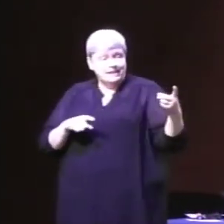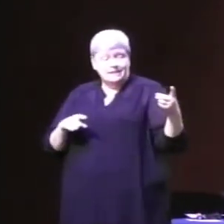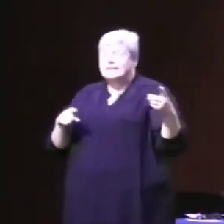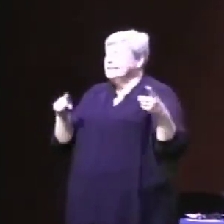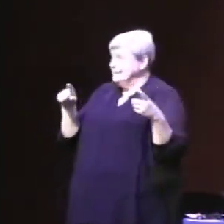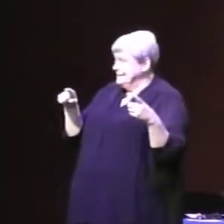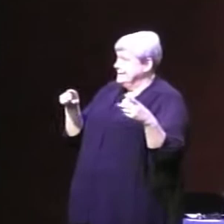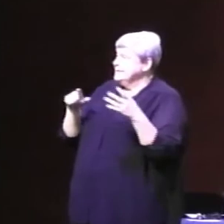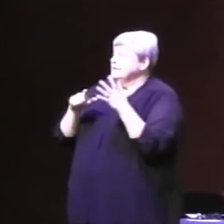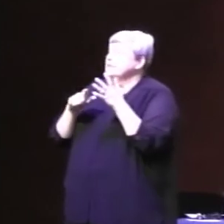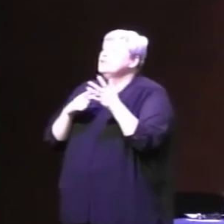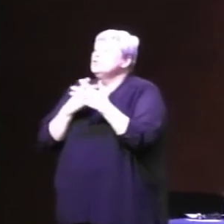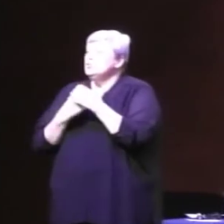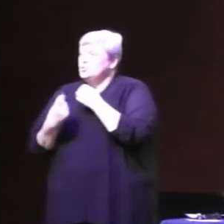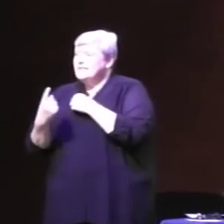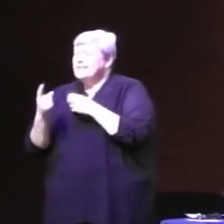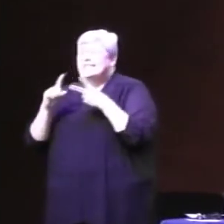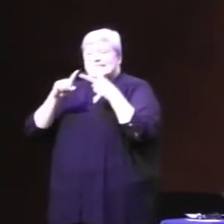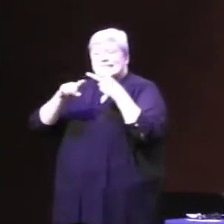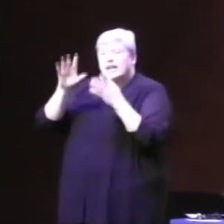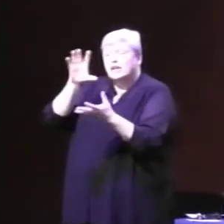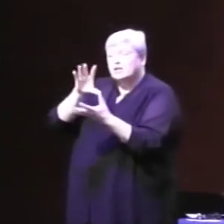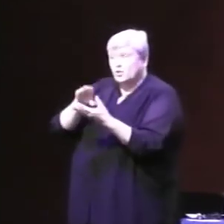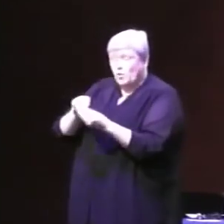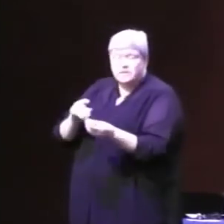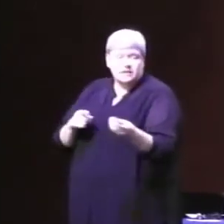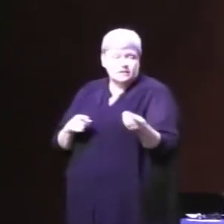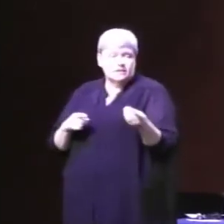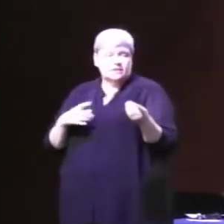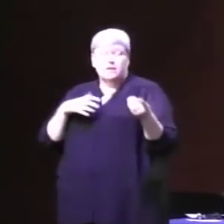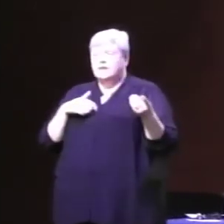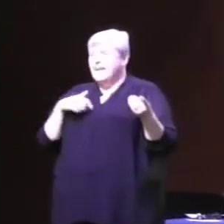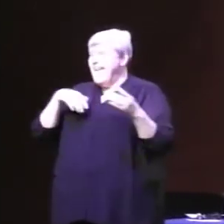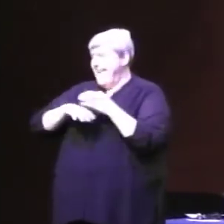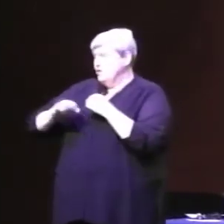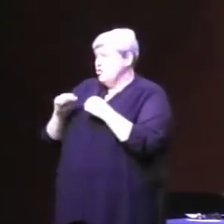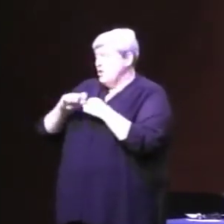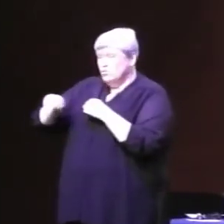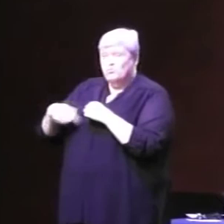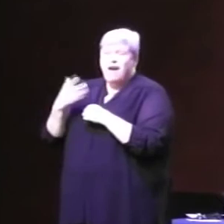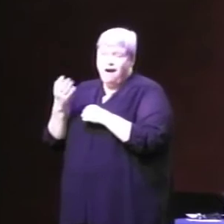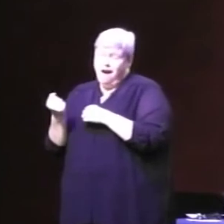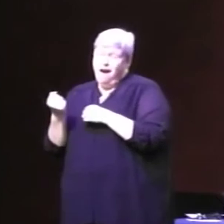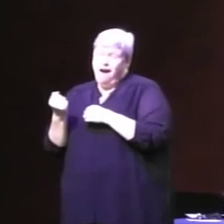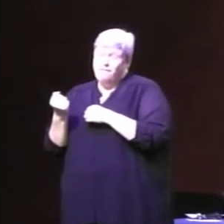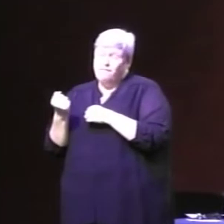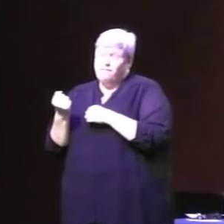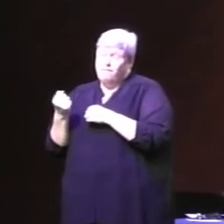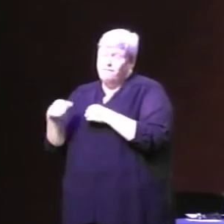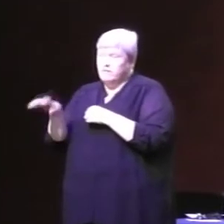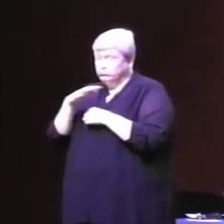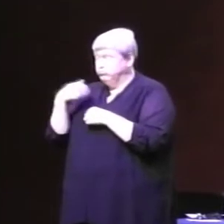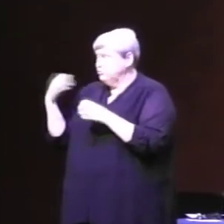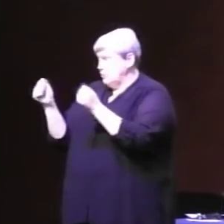Unison, second composite, be President in Congress. In Scotland, we have a kind of consensus now